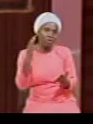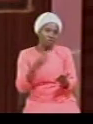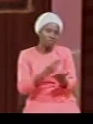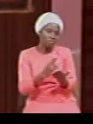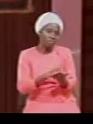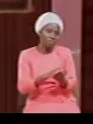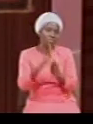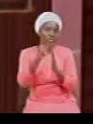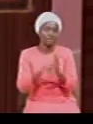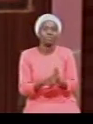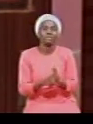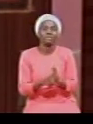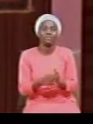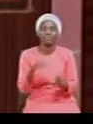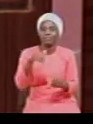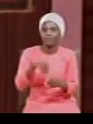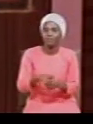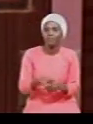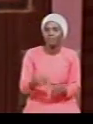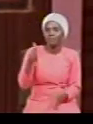holiness. Psalm